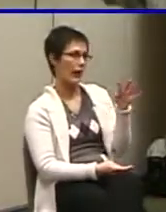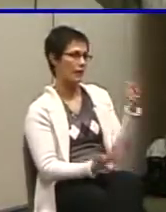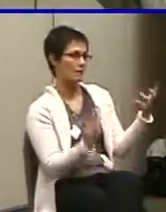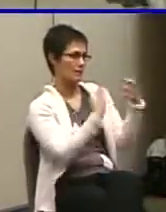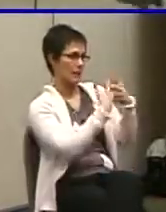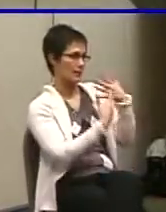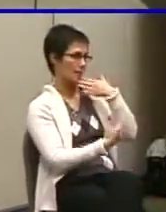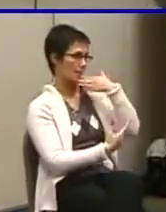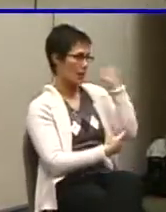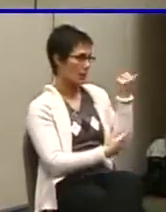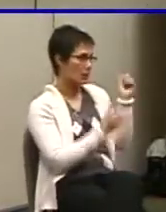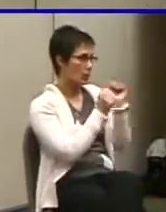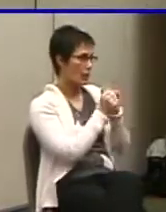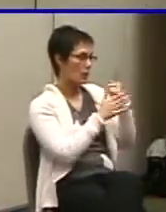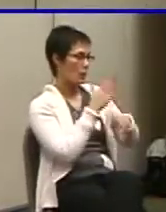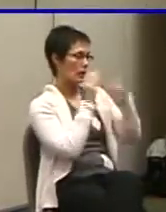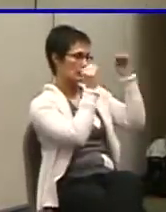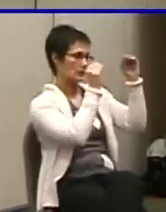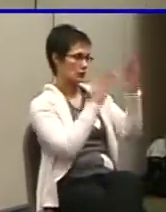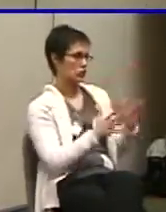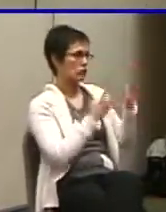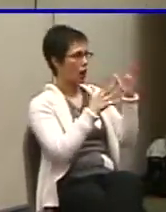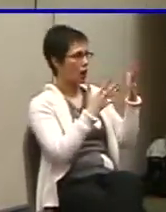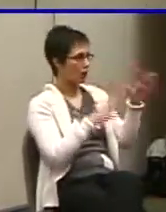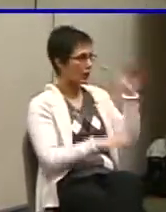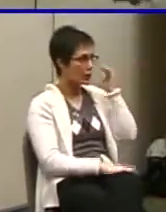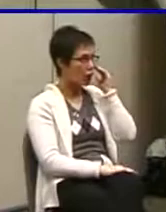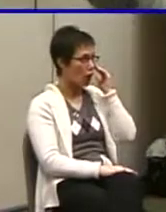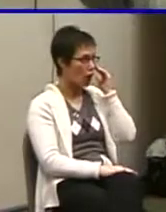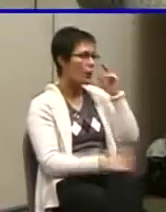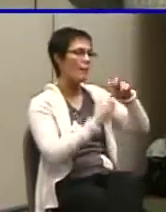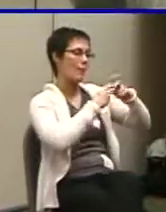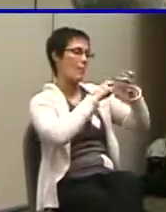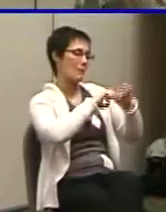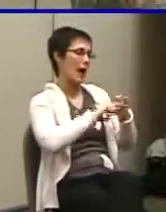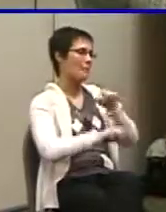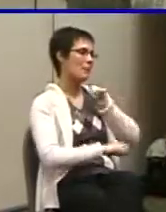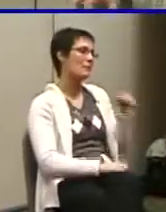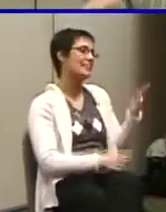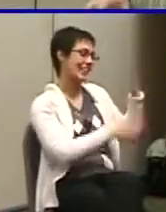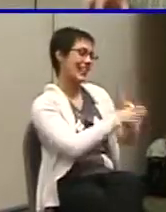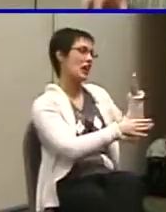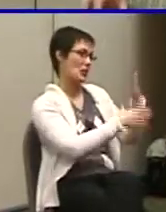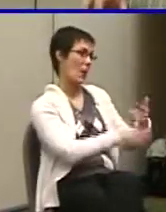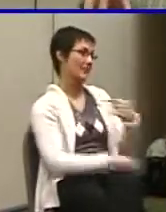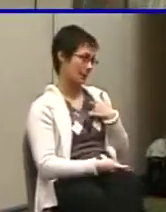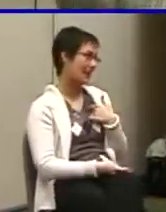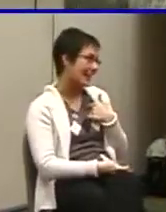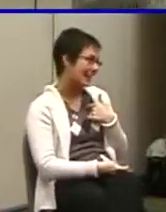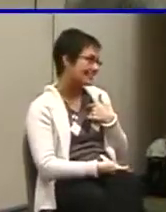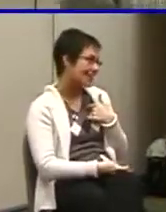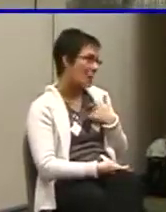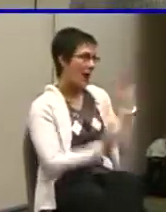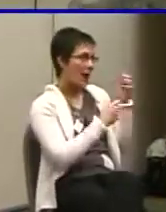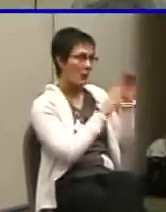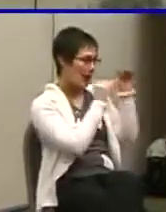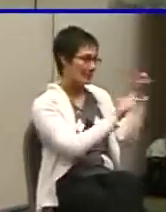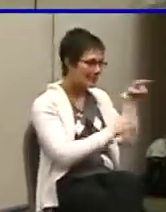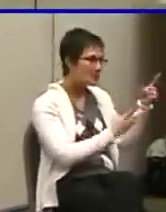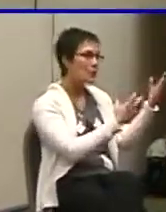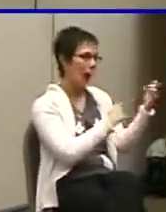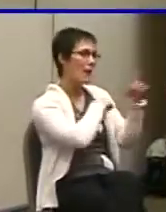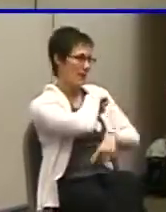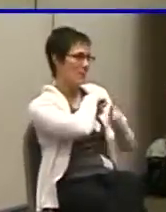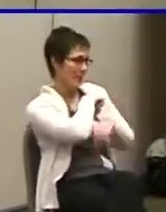better with what teachers already know. The problem is that the behavior annoys me. I don't want to teach you. I want to punish you out of it. So we've got to shift